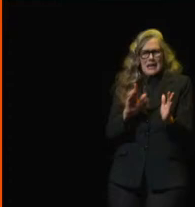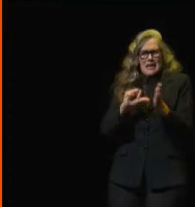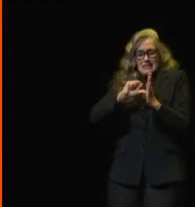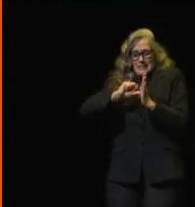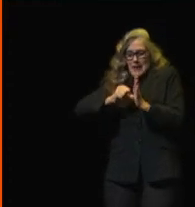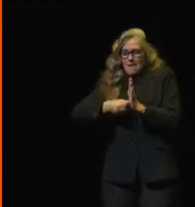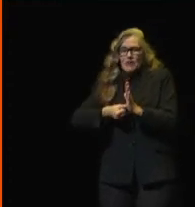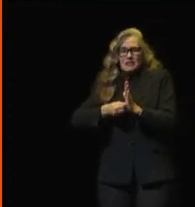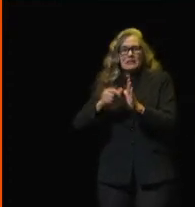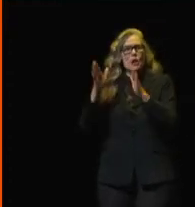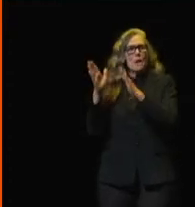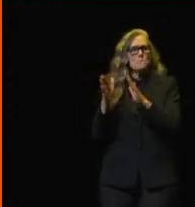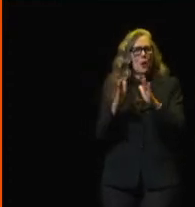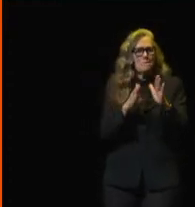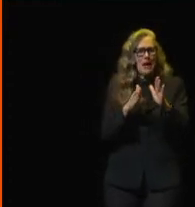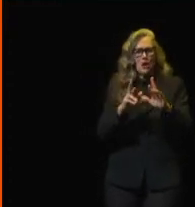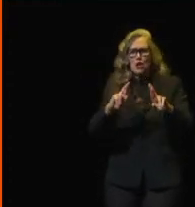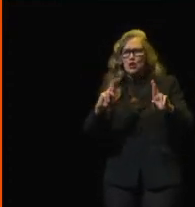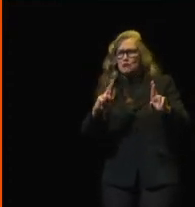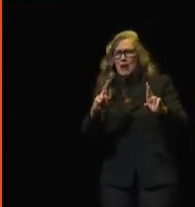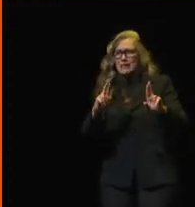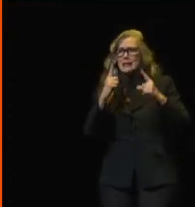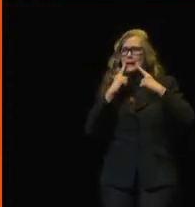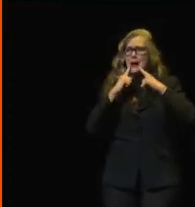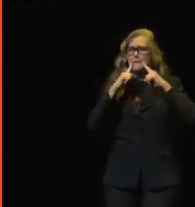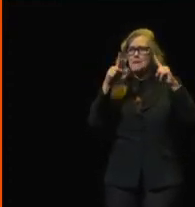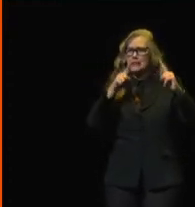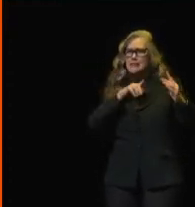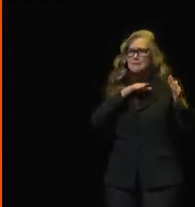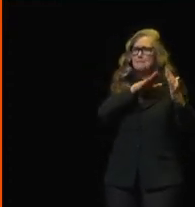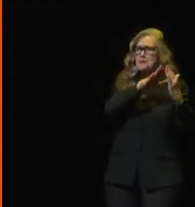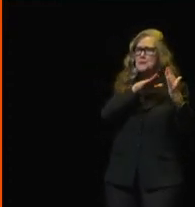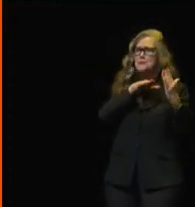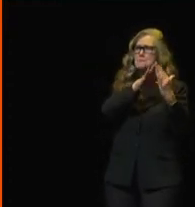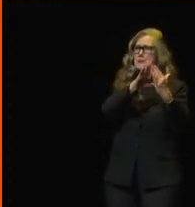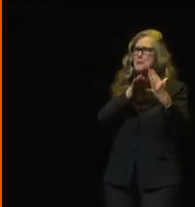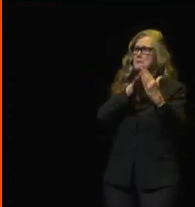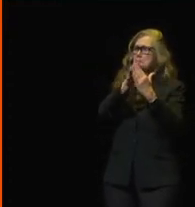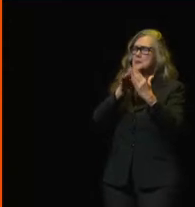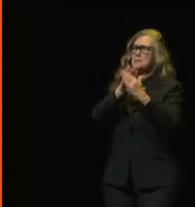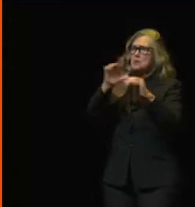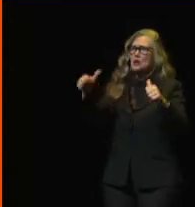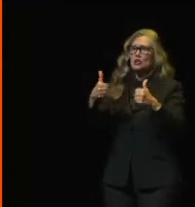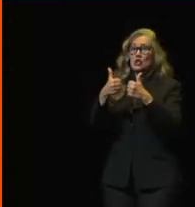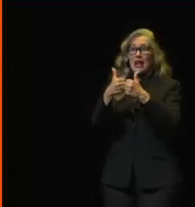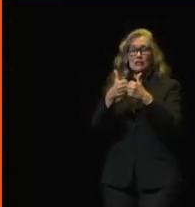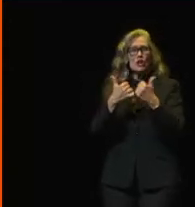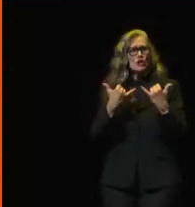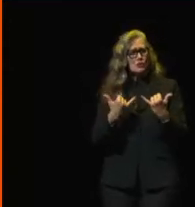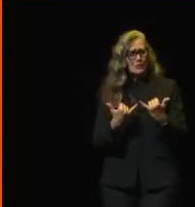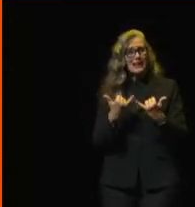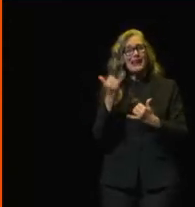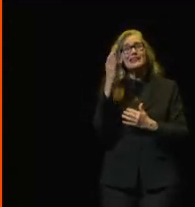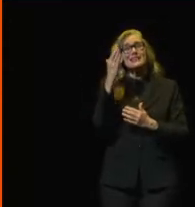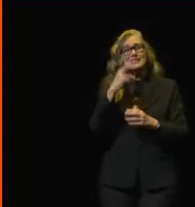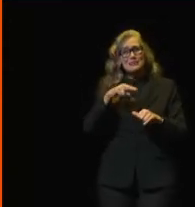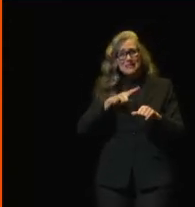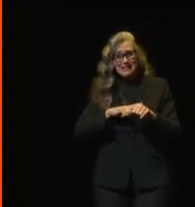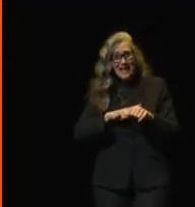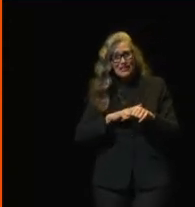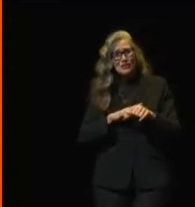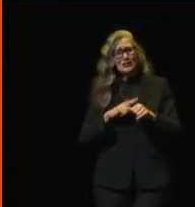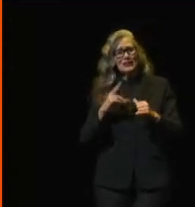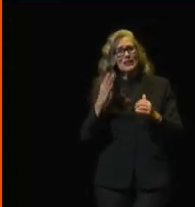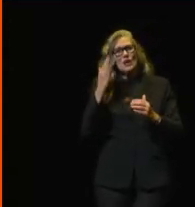I was when he sent me the first draft to the idea of FedUp. Today, it seems natural, of course, the Fed and monetary policy are